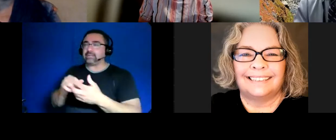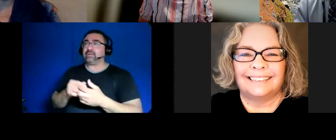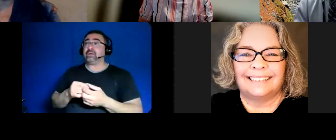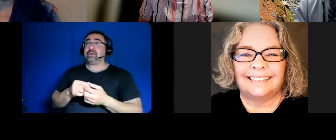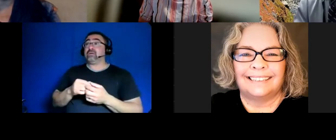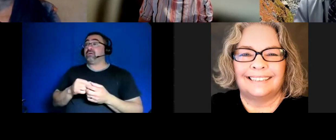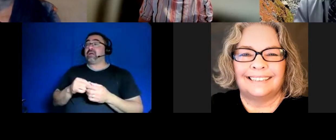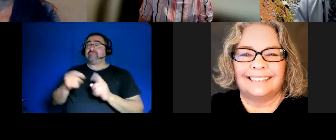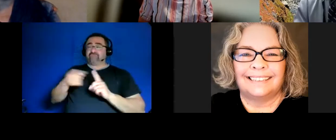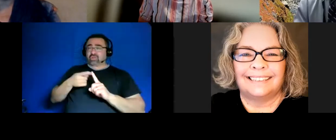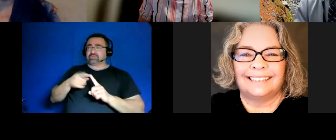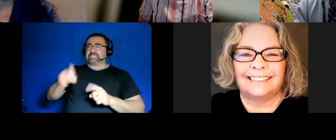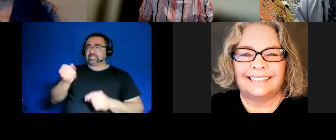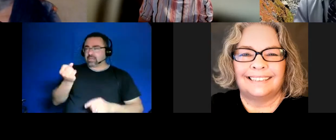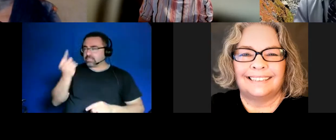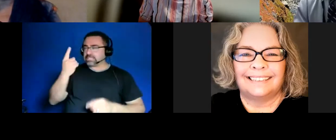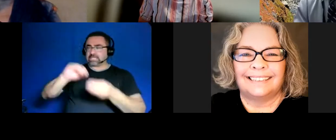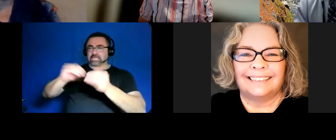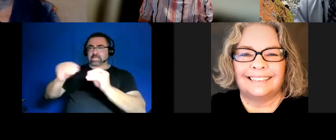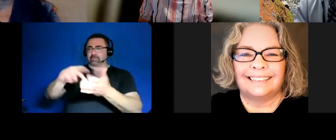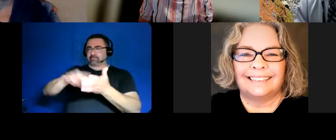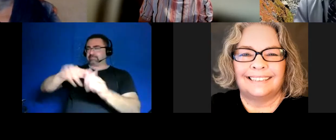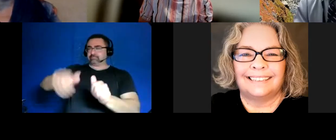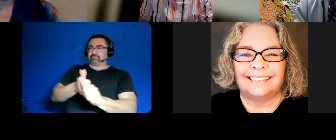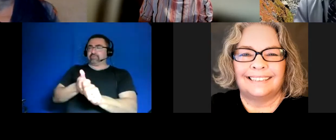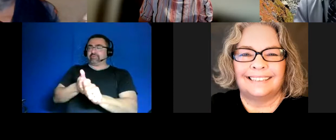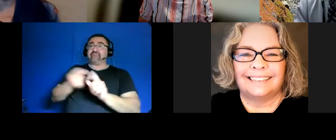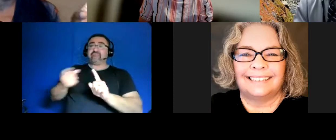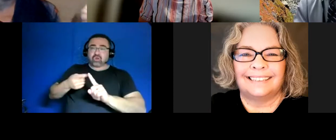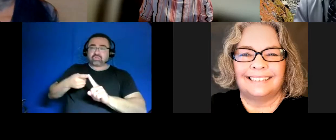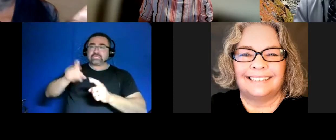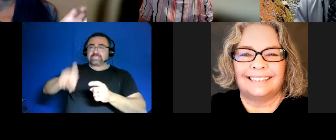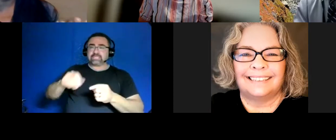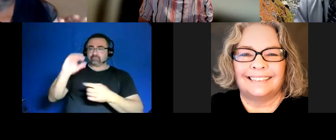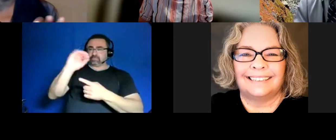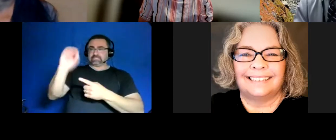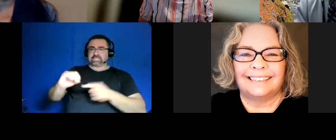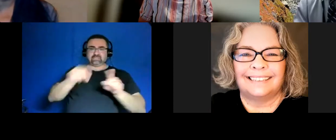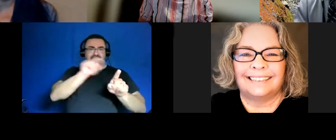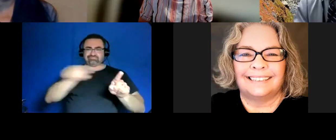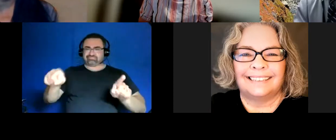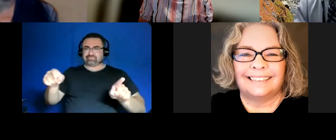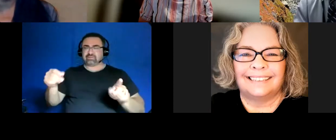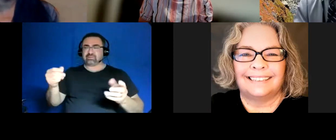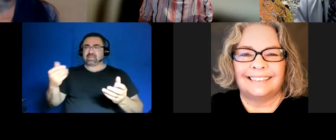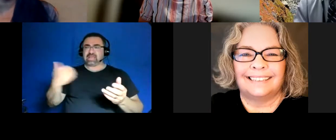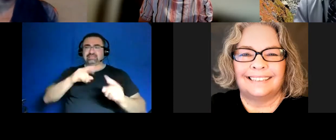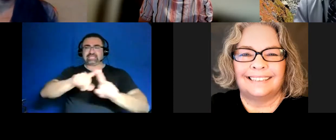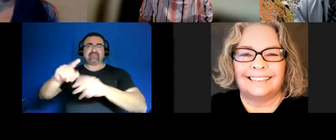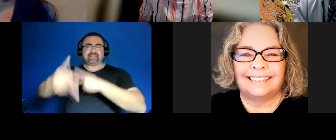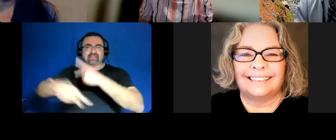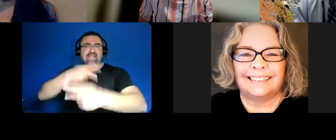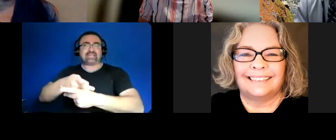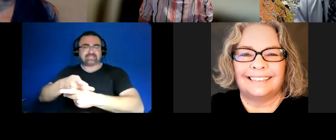understand what the numbers mean, you also need to look at the percentage of people that got the different types of